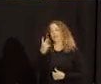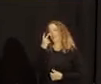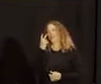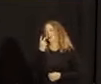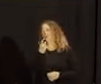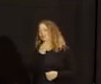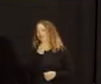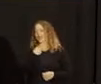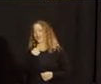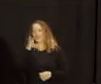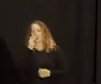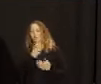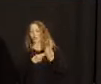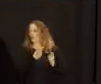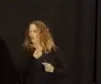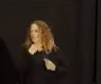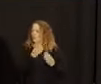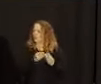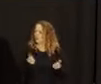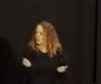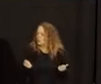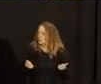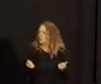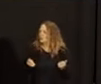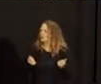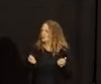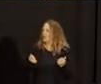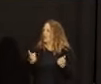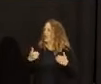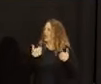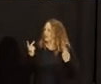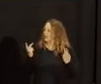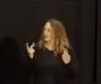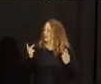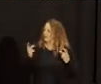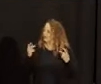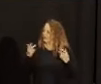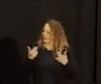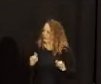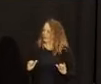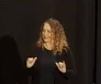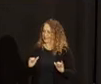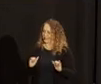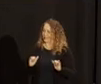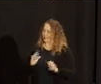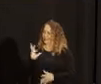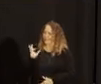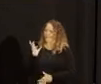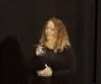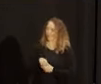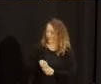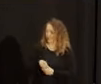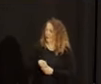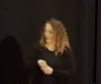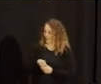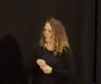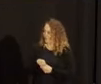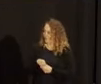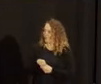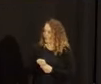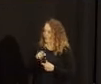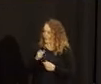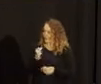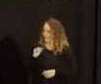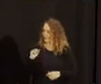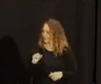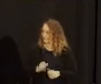this leadership aspect and the fact that young people are still definitely very much engaged and want to be present, right? And